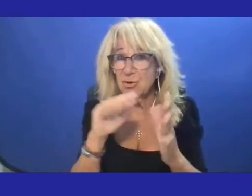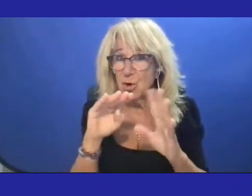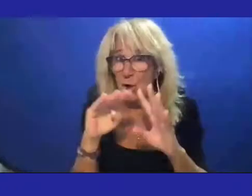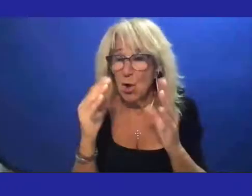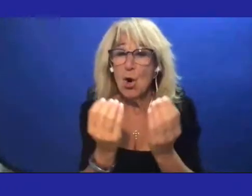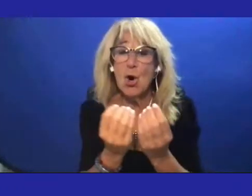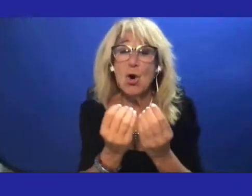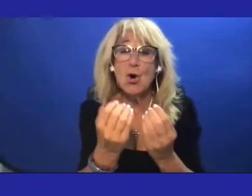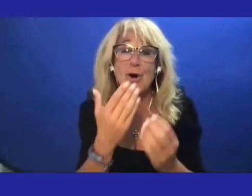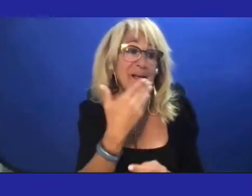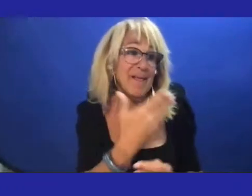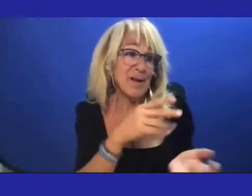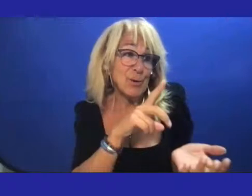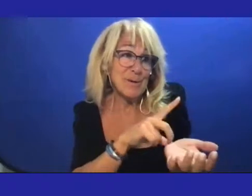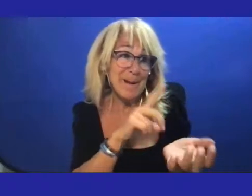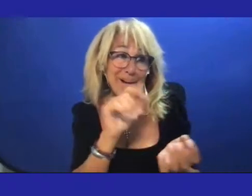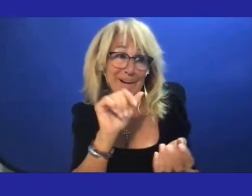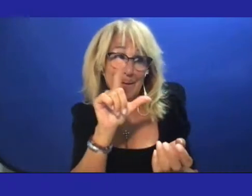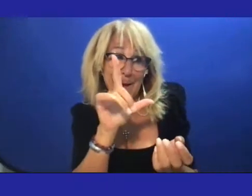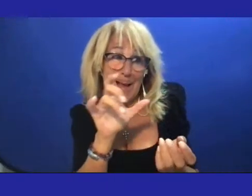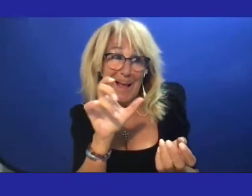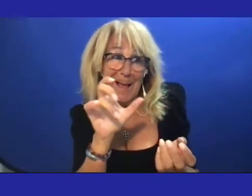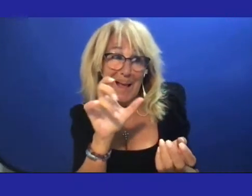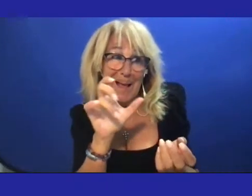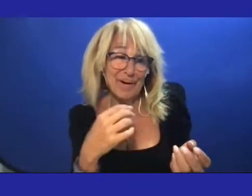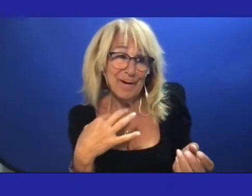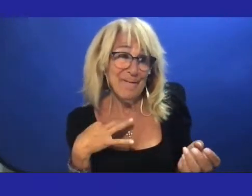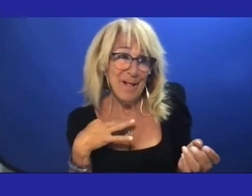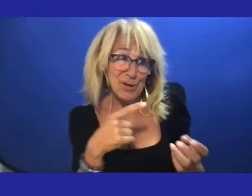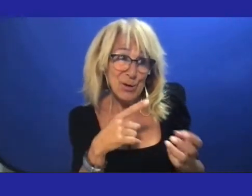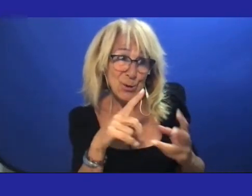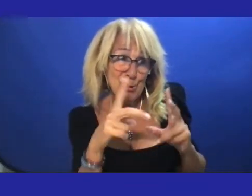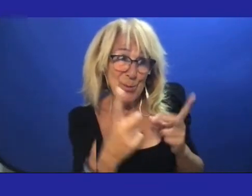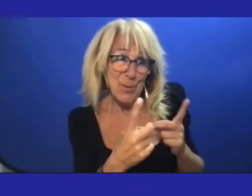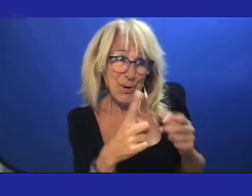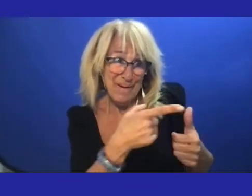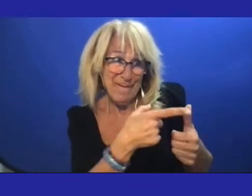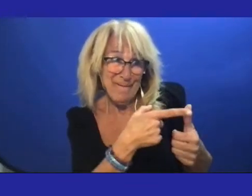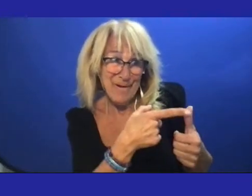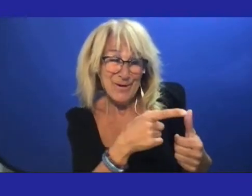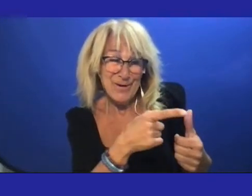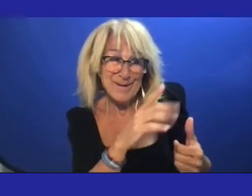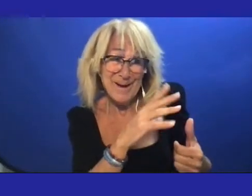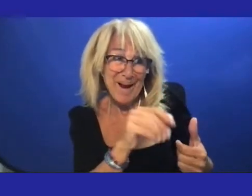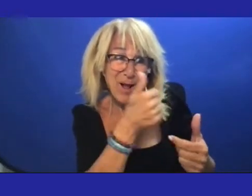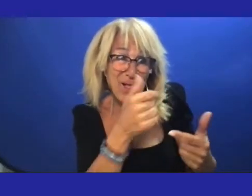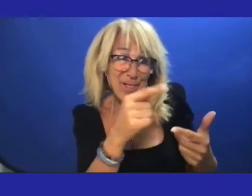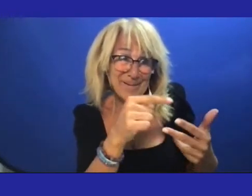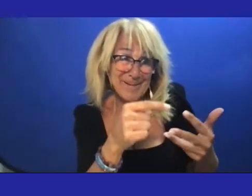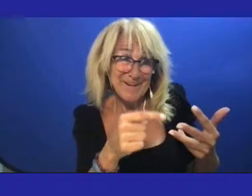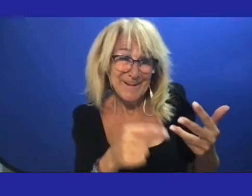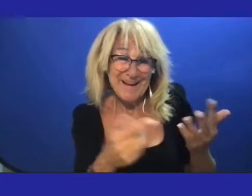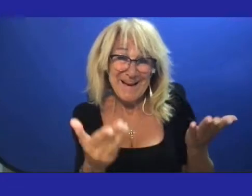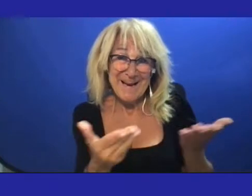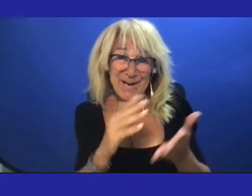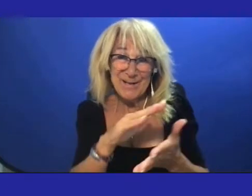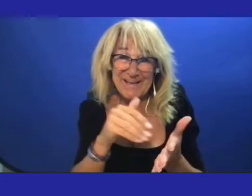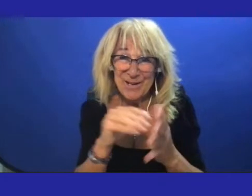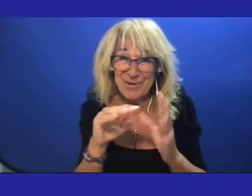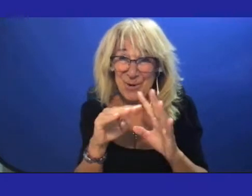you, Dr. Allen, for volunteering your department to go first, as well as others here in central office. We can go to the next slide.